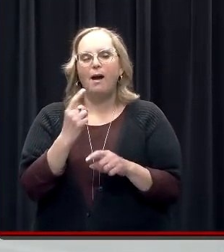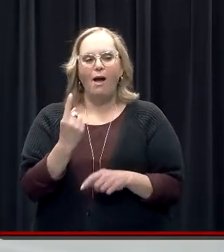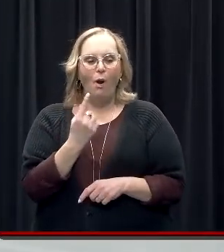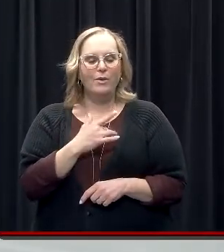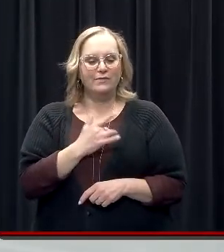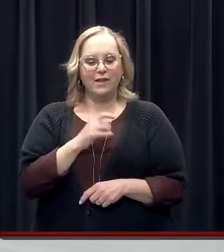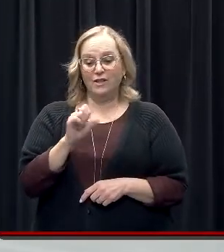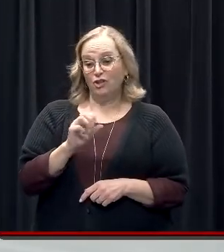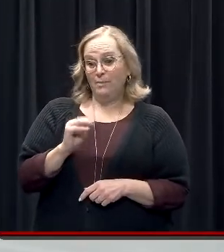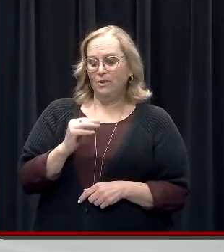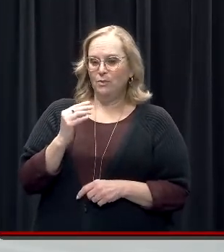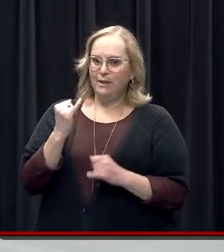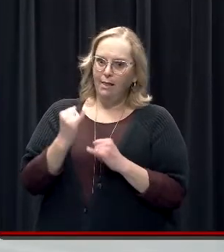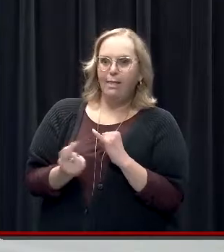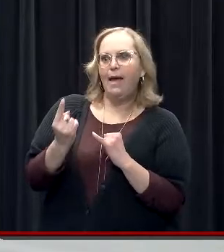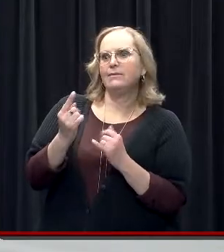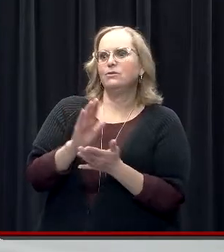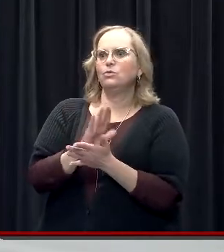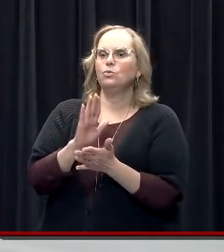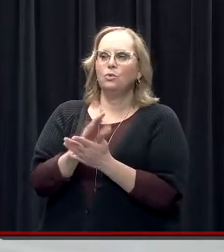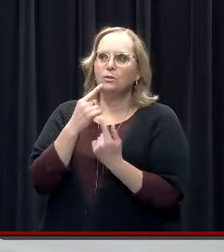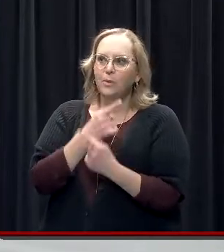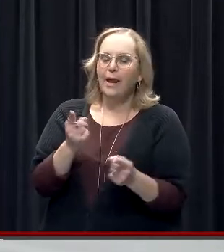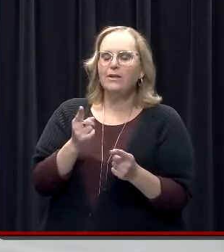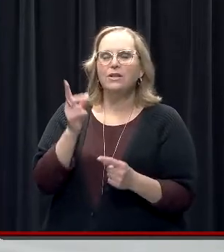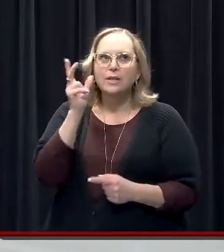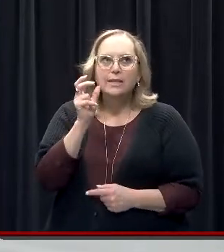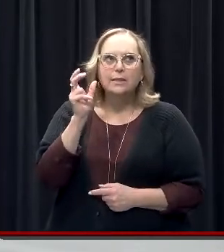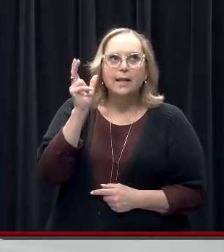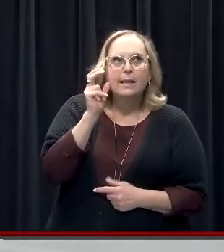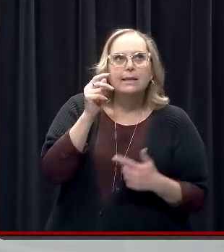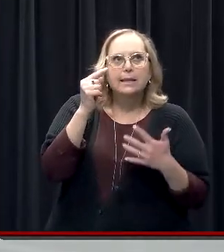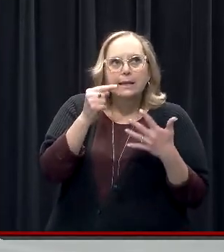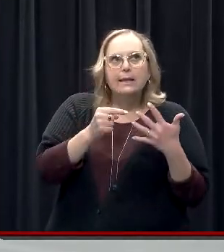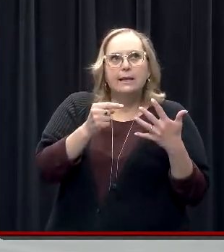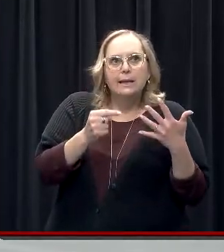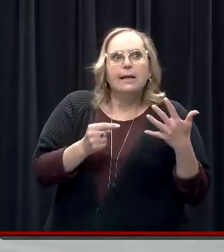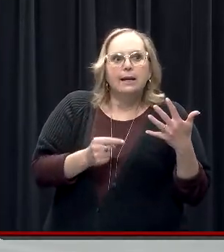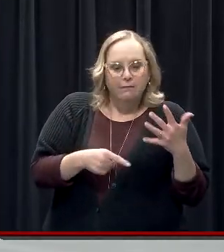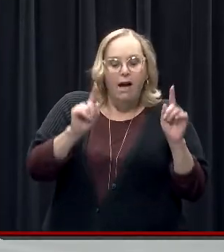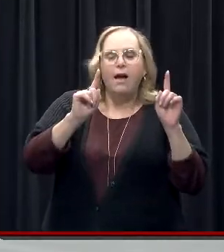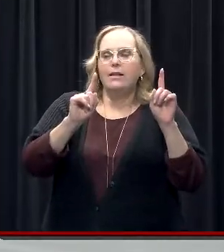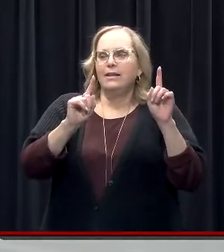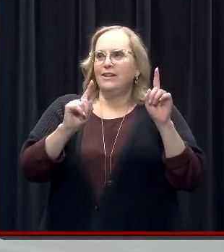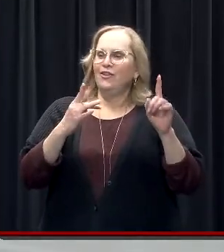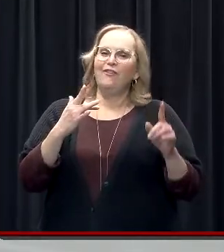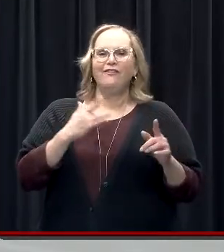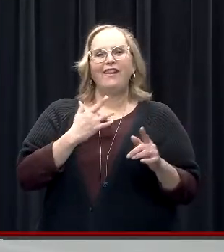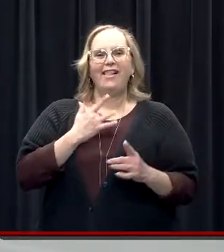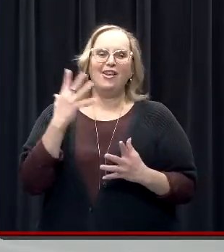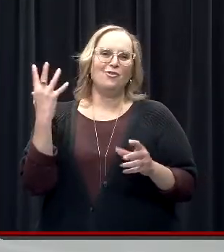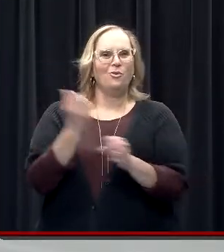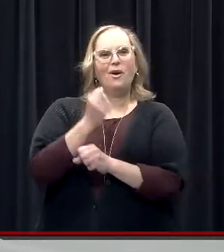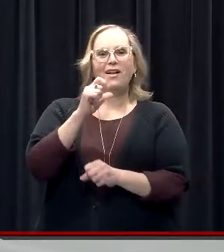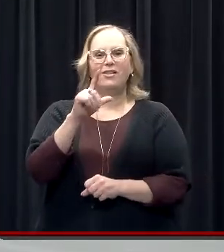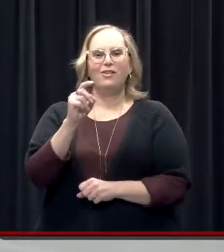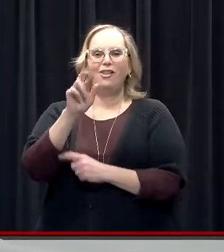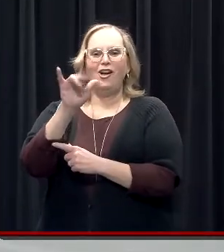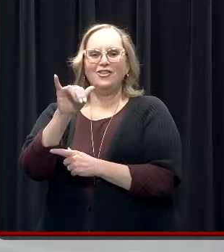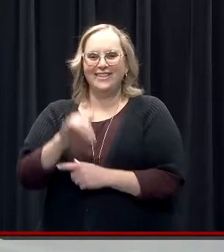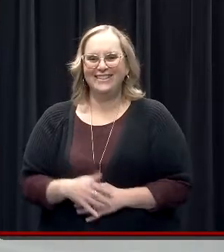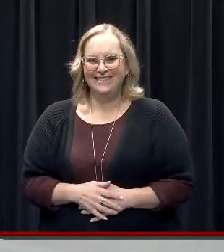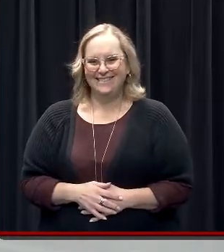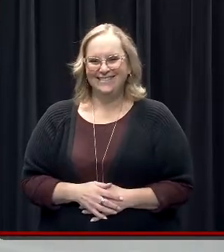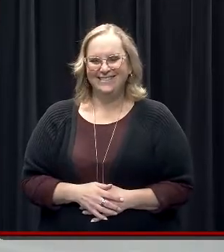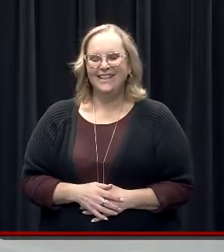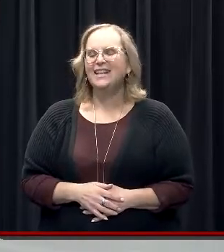last one to announce, and you'd listen to it over and over and over, and then when it came up, you felt like you won the lottery, right? So we